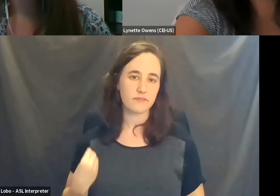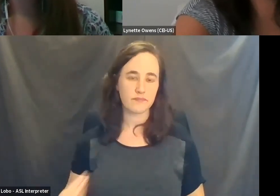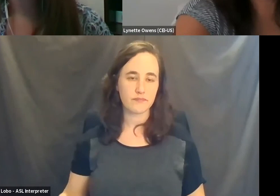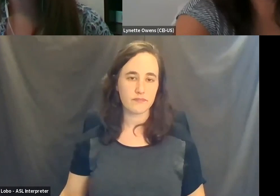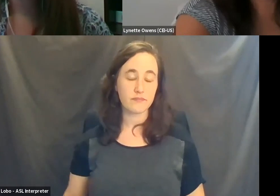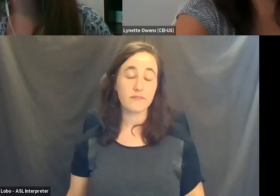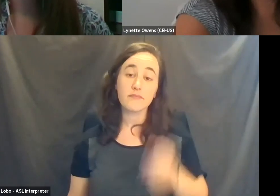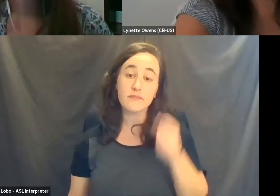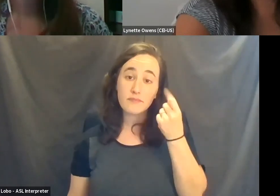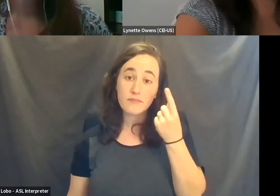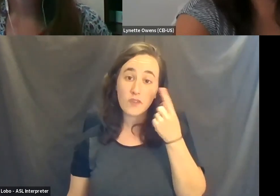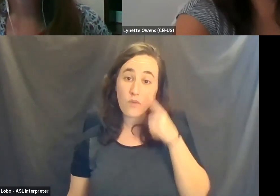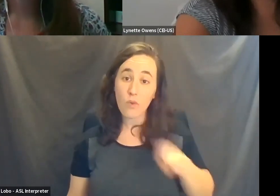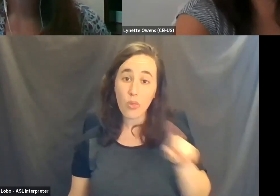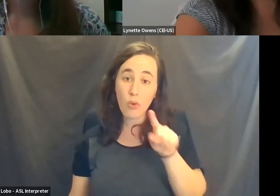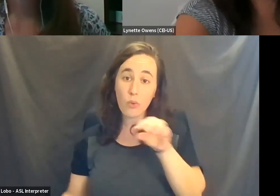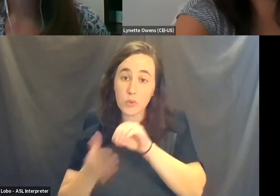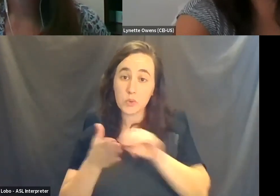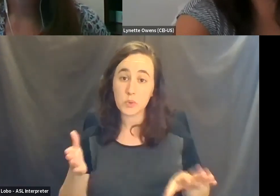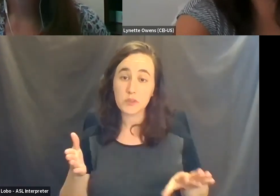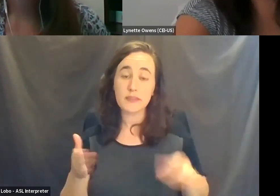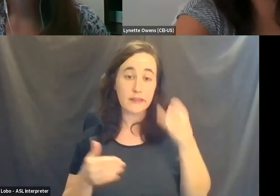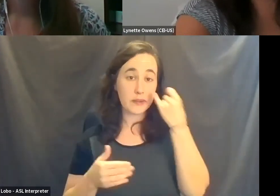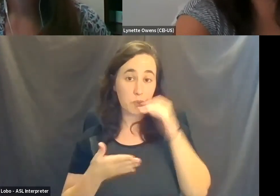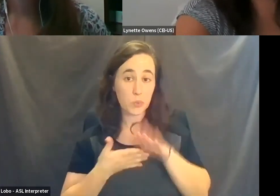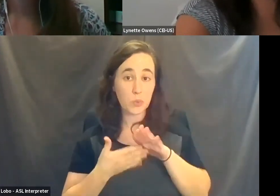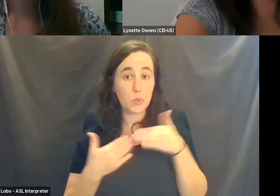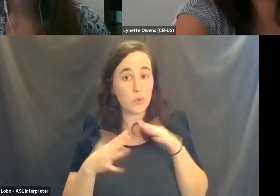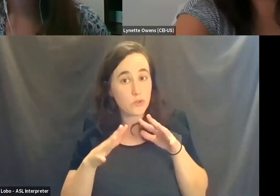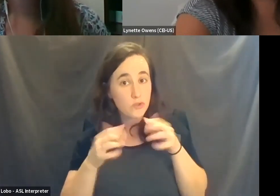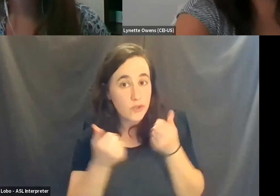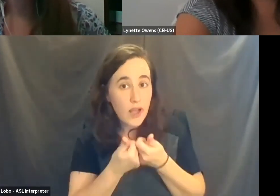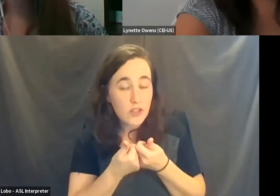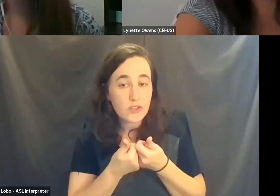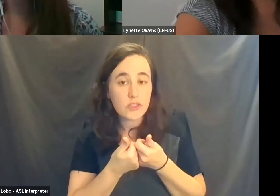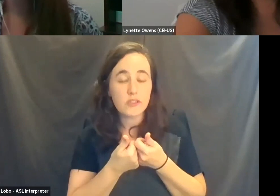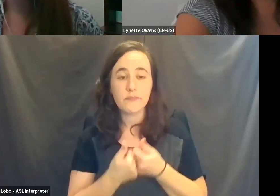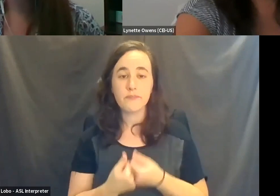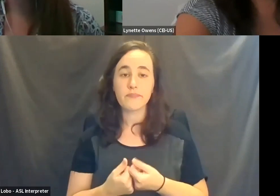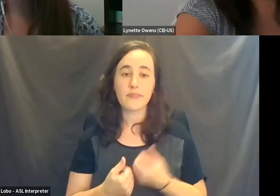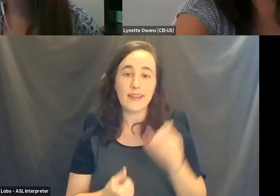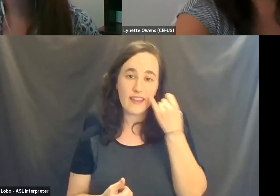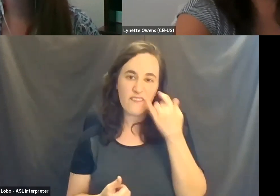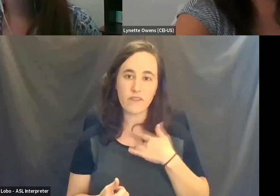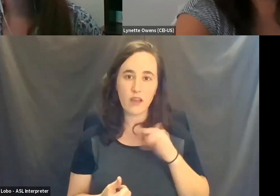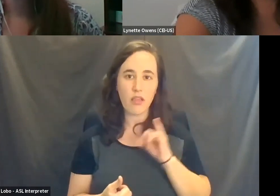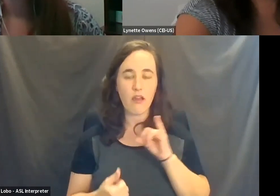students where school is really hard for whatever reason, where things become a battle in